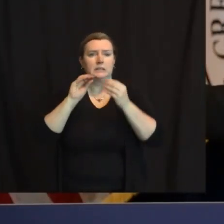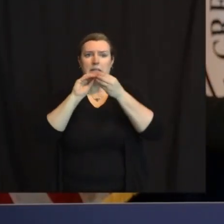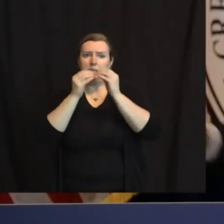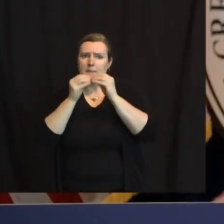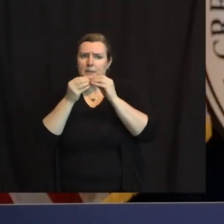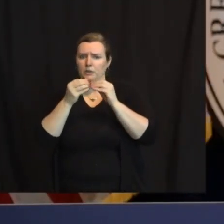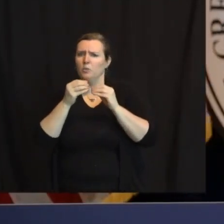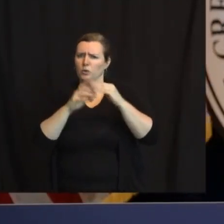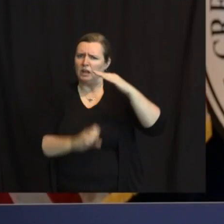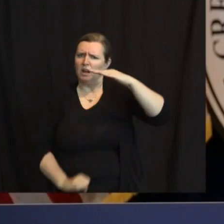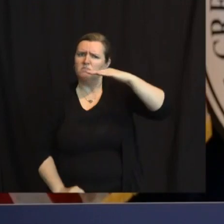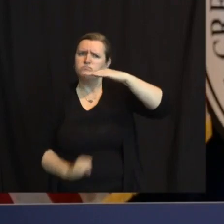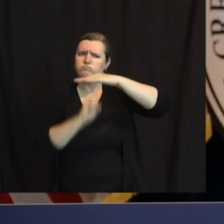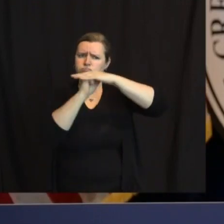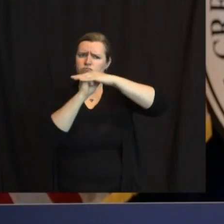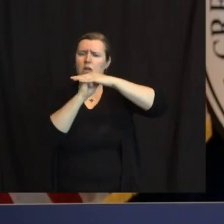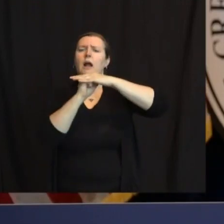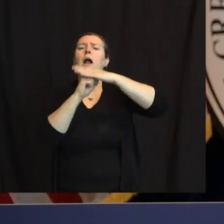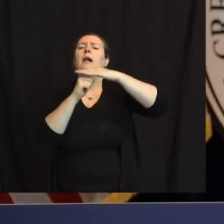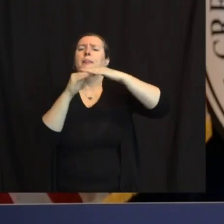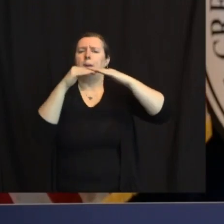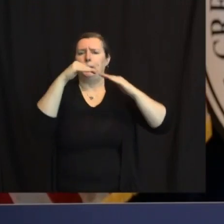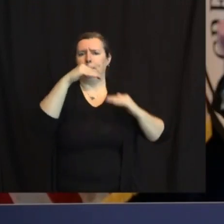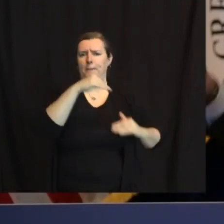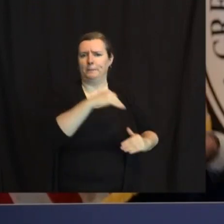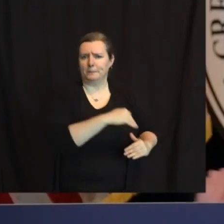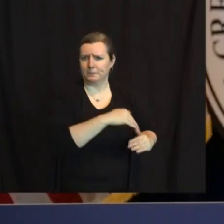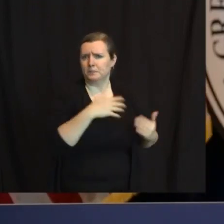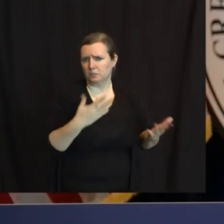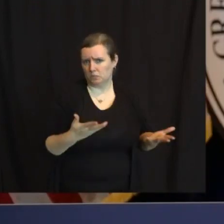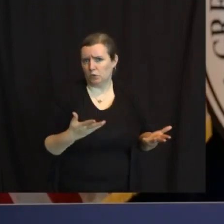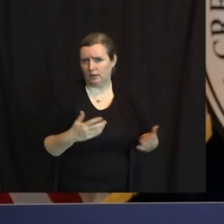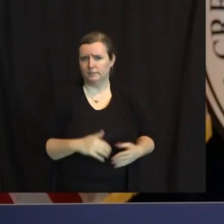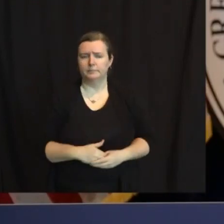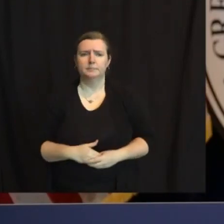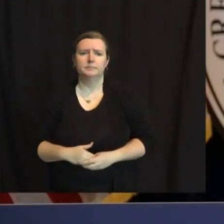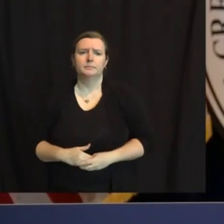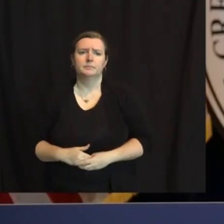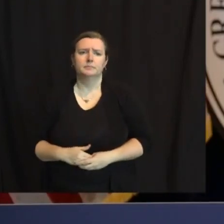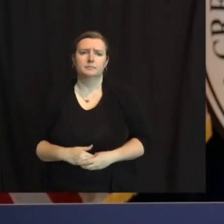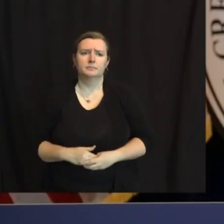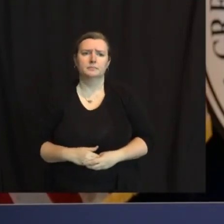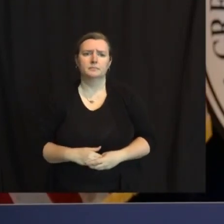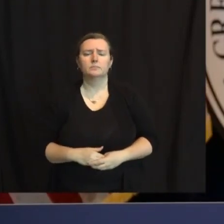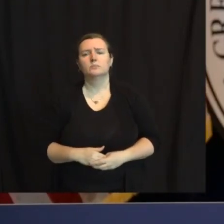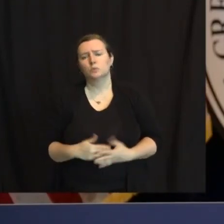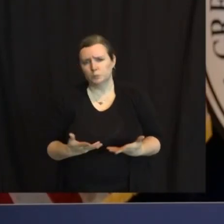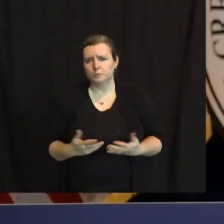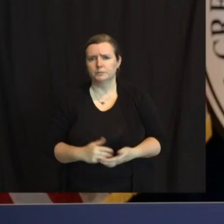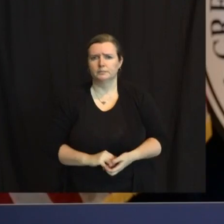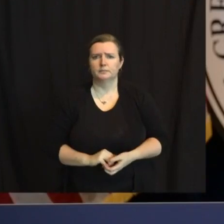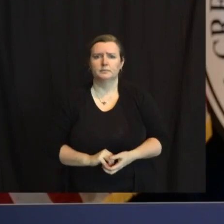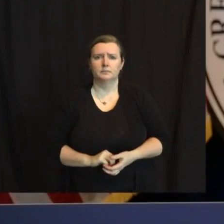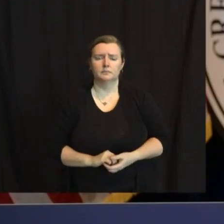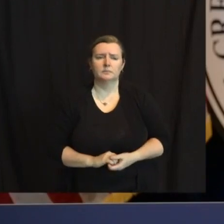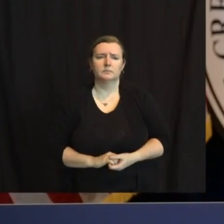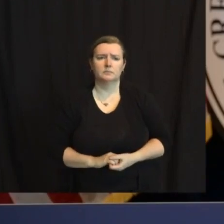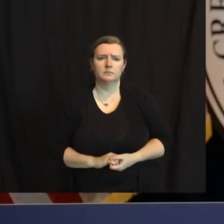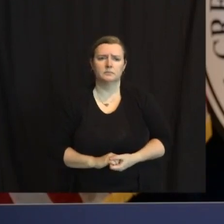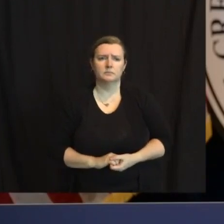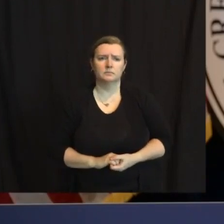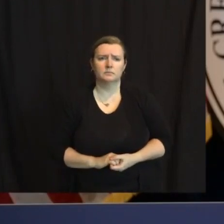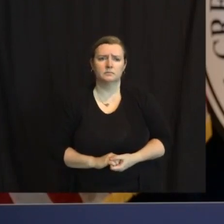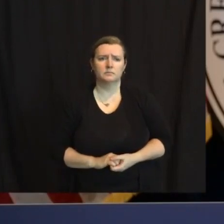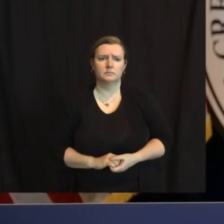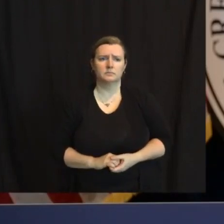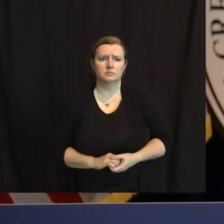what Judy is reporting every day is the cumulative. It's also interesting to see the spot rate over time. The racial inequities continue